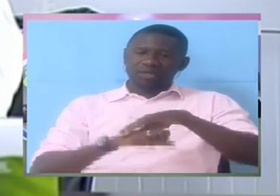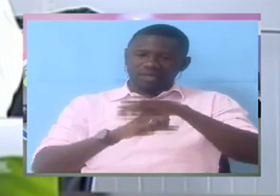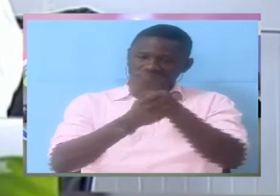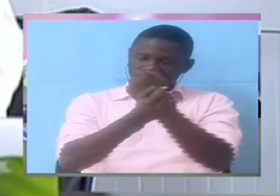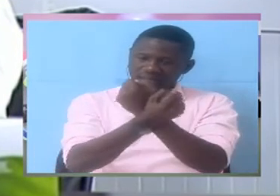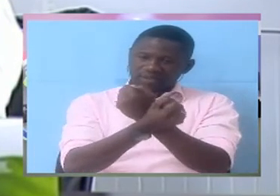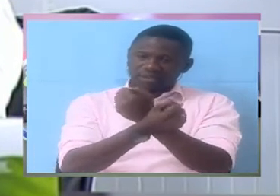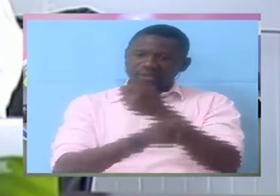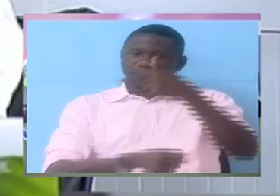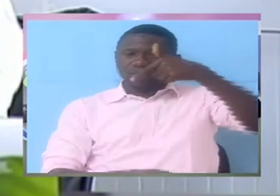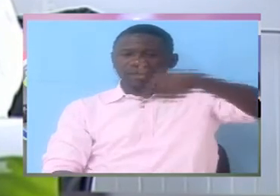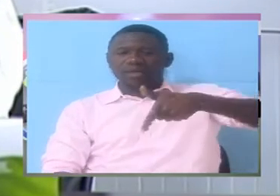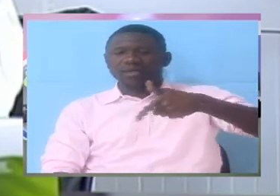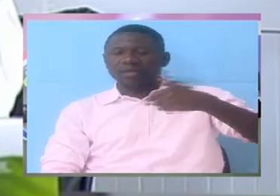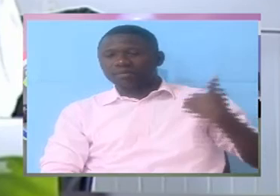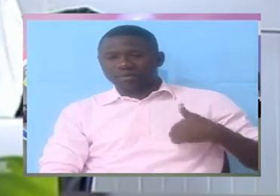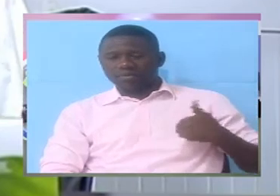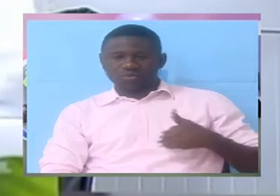Nigerians.